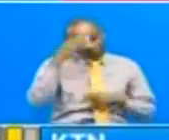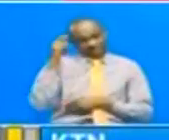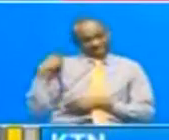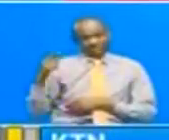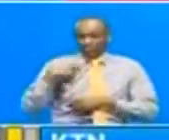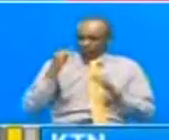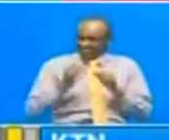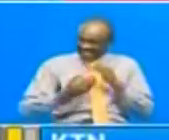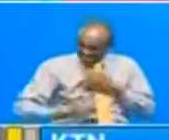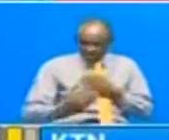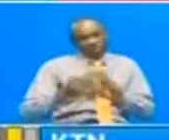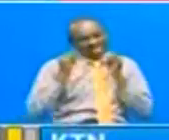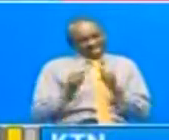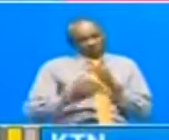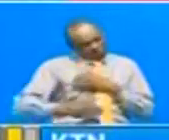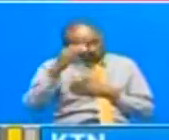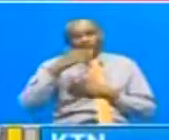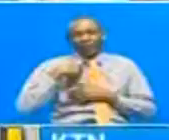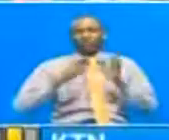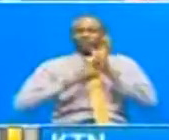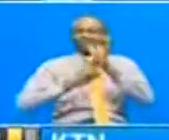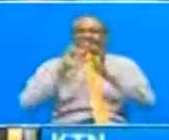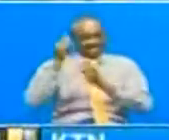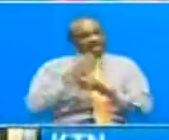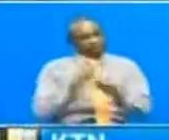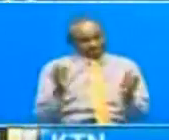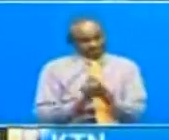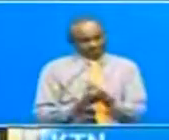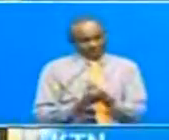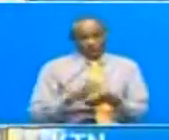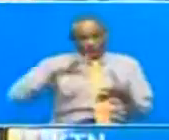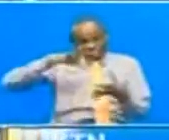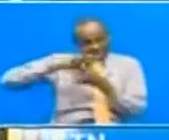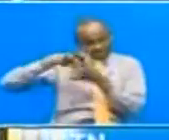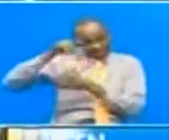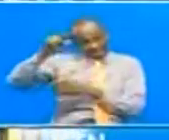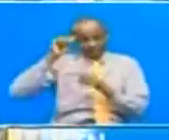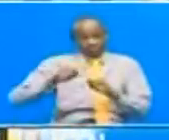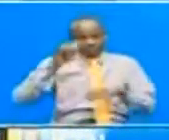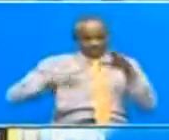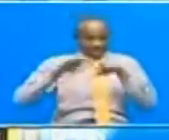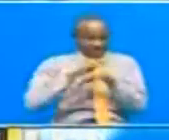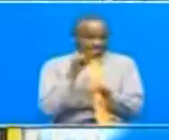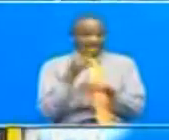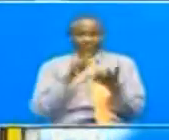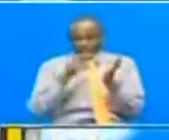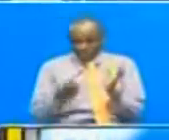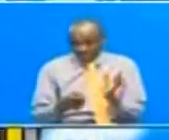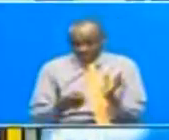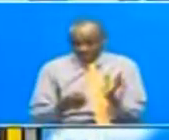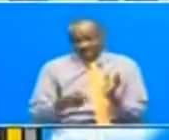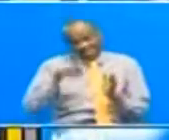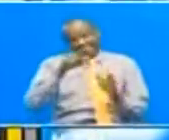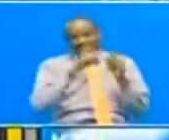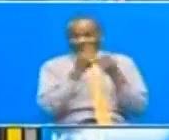a team that will be able to present this country very well. The Olympic qualifier set for November in South Africa means one thing, that Shujaa